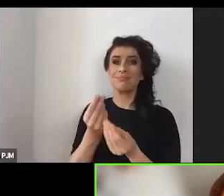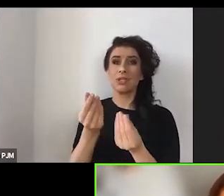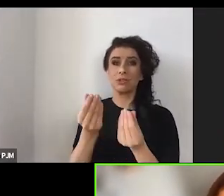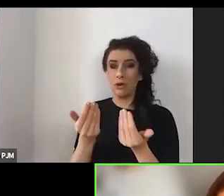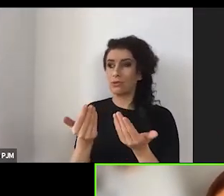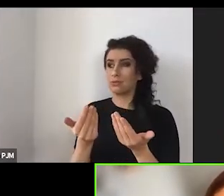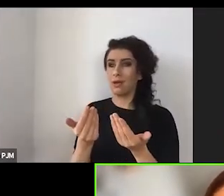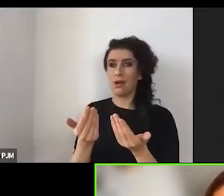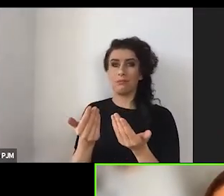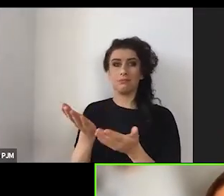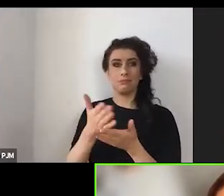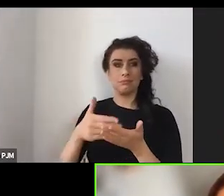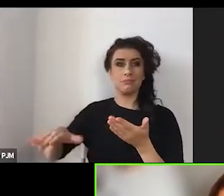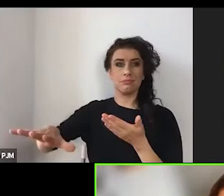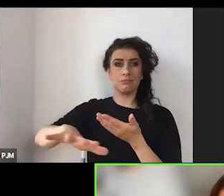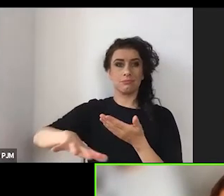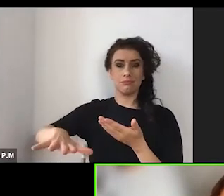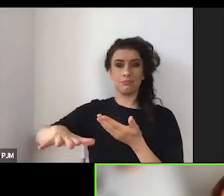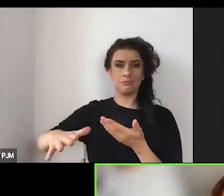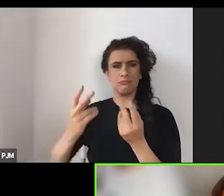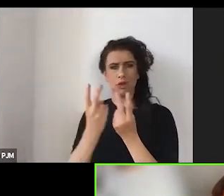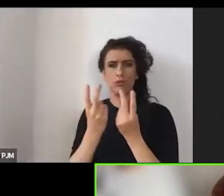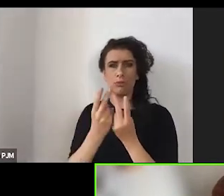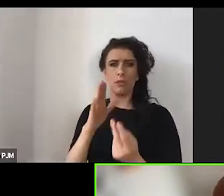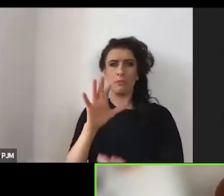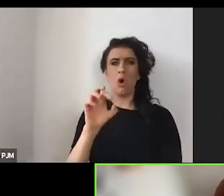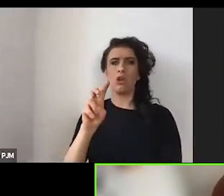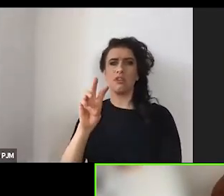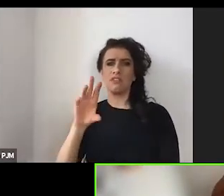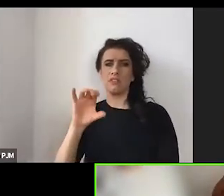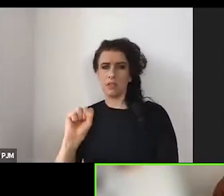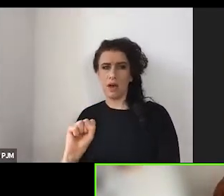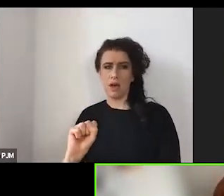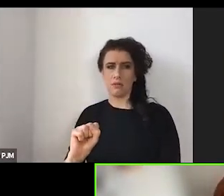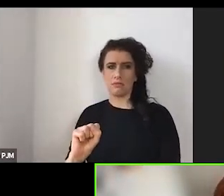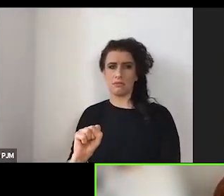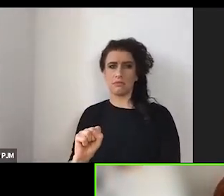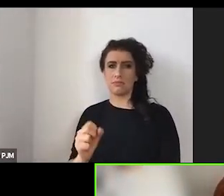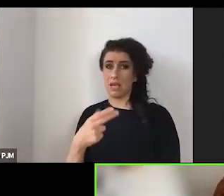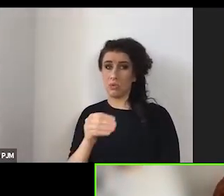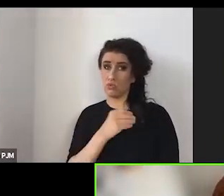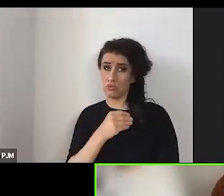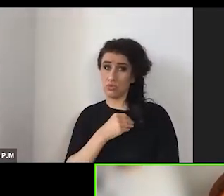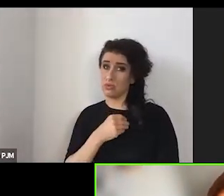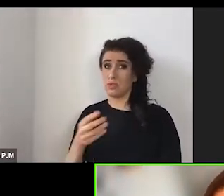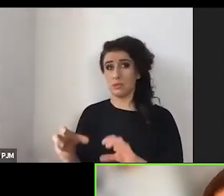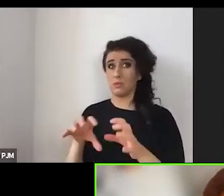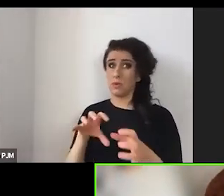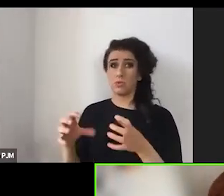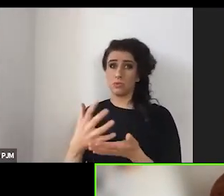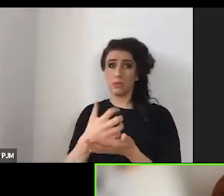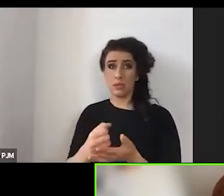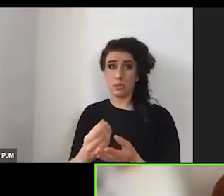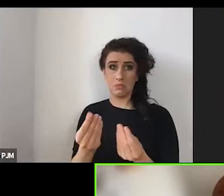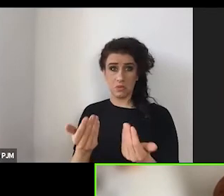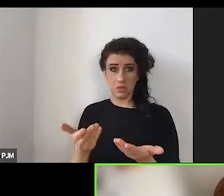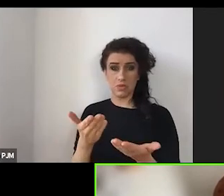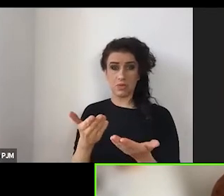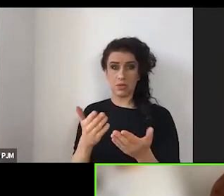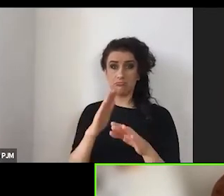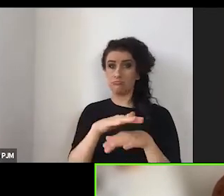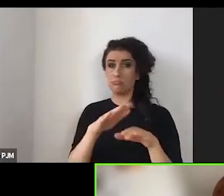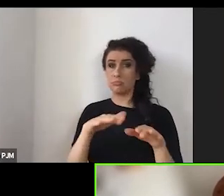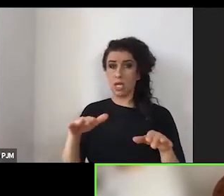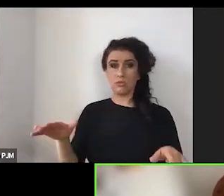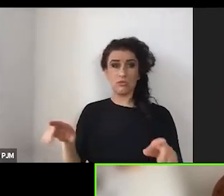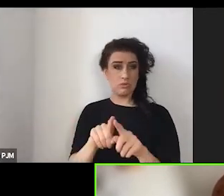chain. So they cannot go out, so they cannot make money. A lot of enterprises, like small